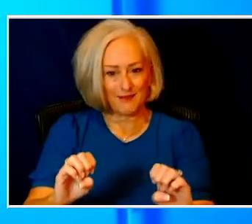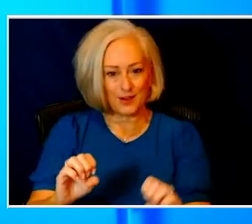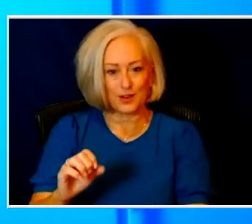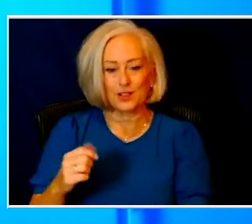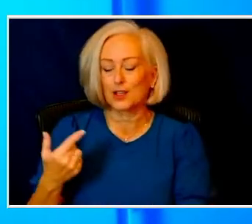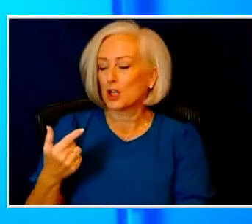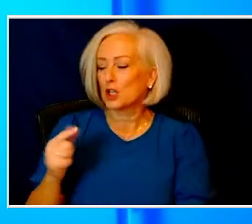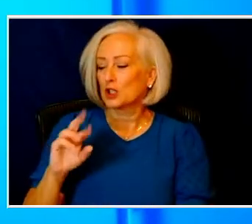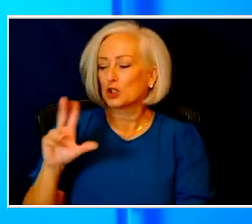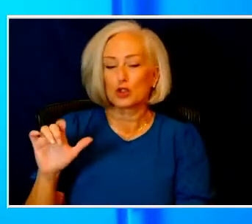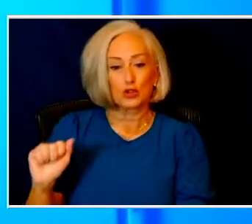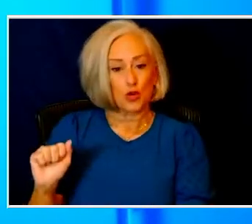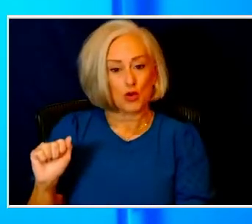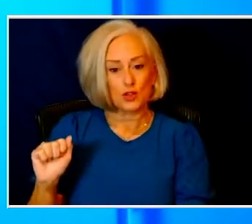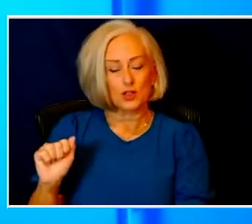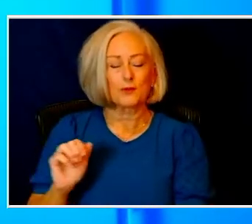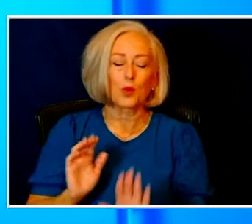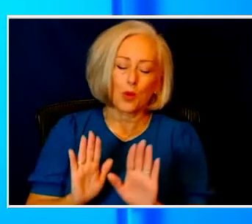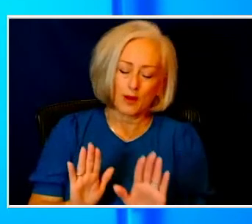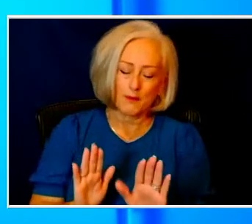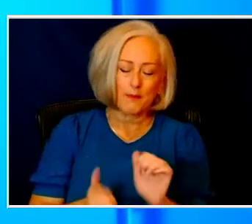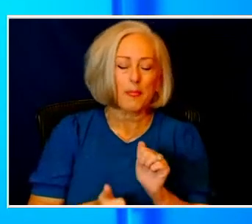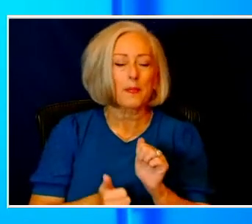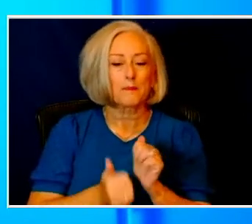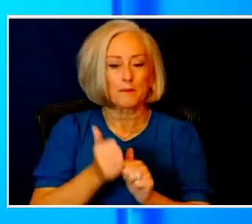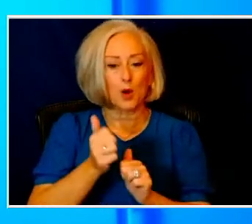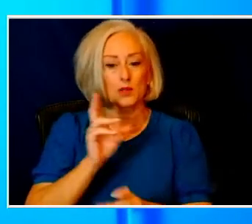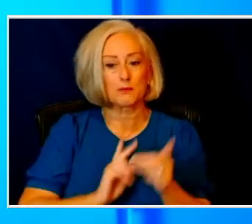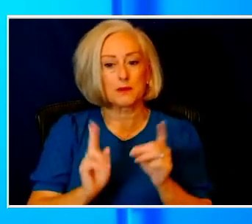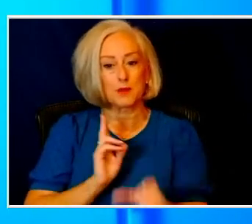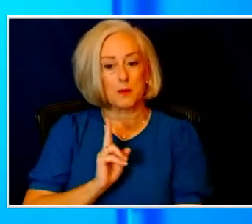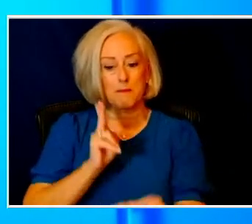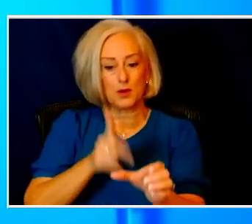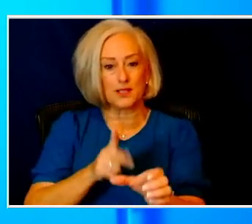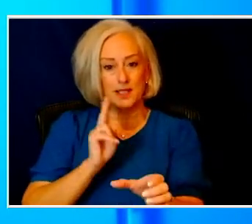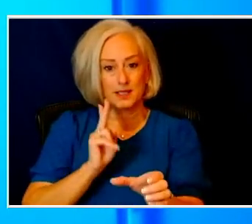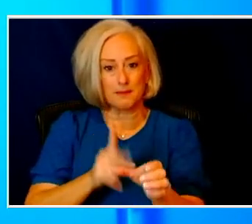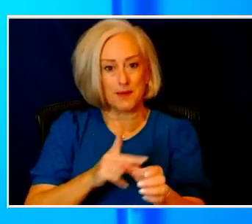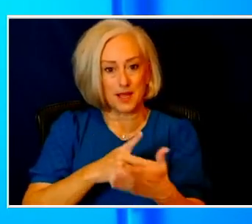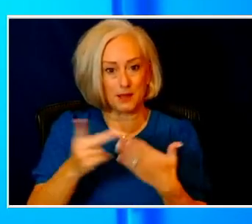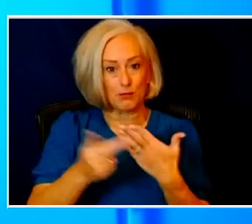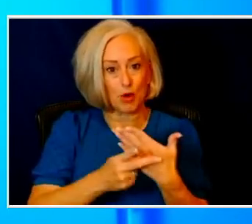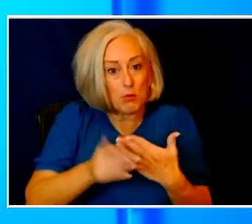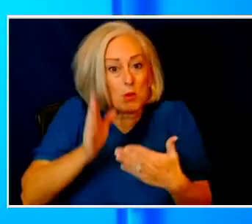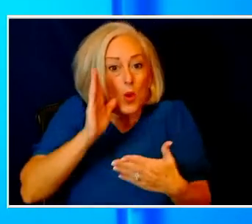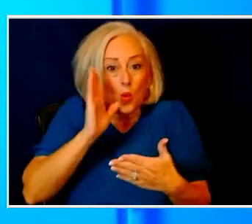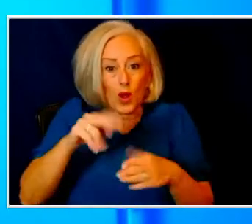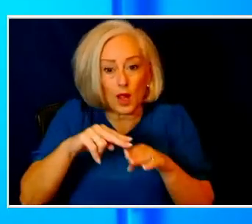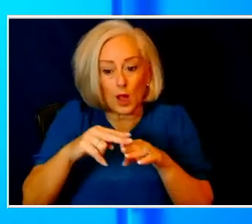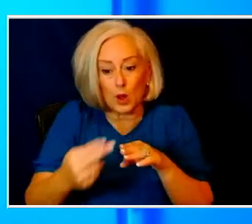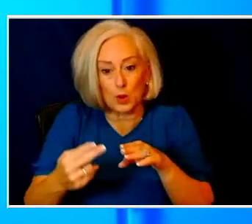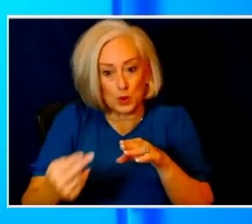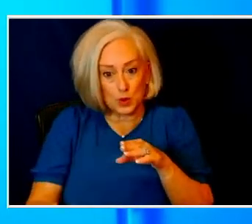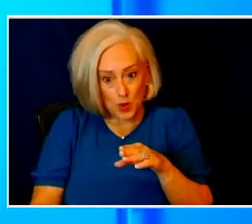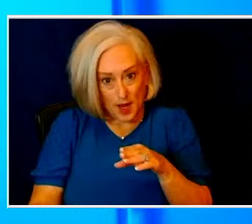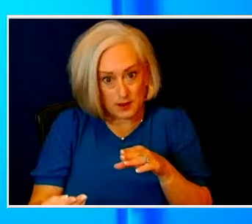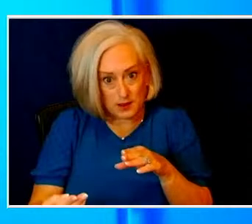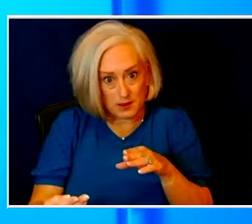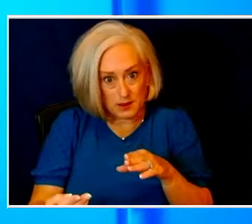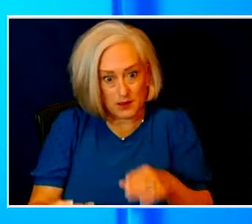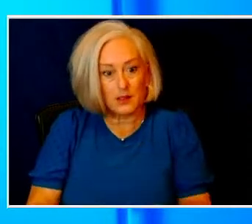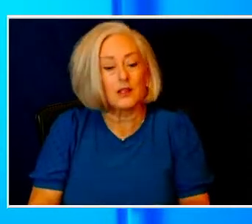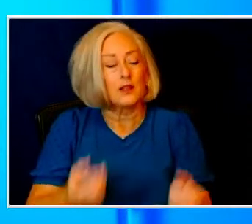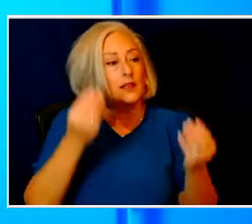Most people who participate in these weight loss programs will lose weight. And there are a lot of data from